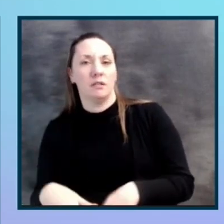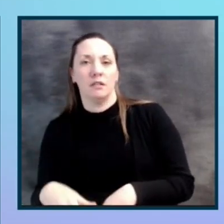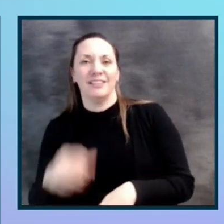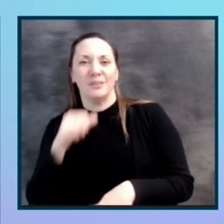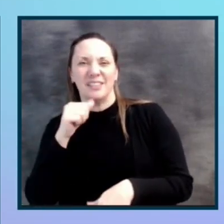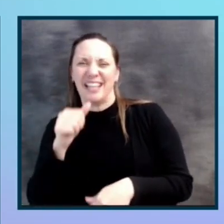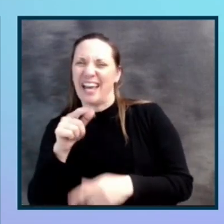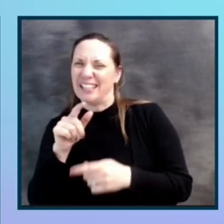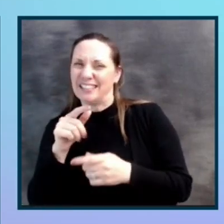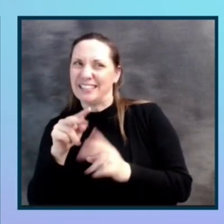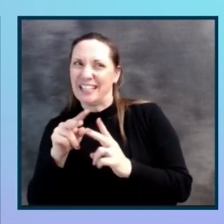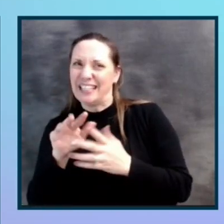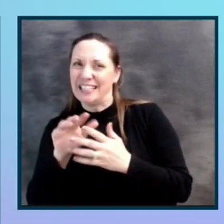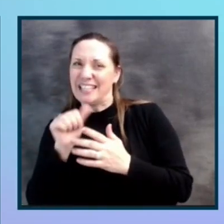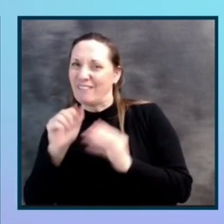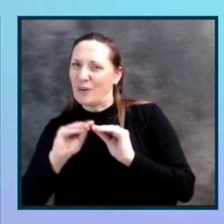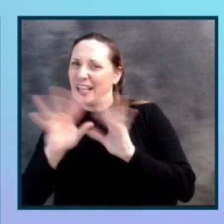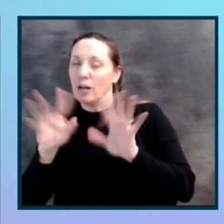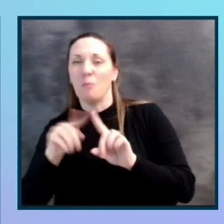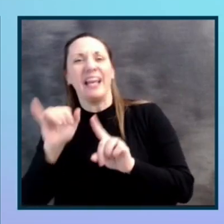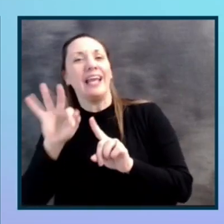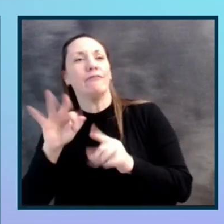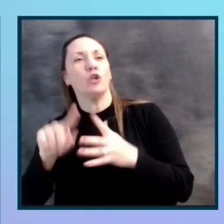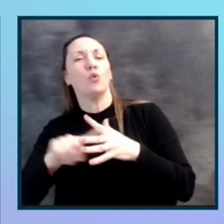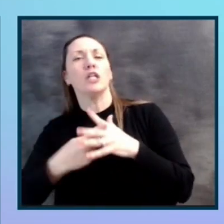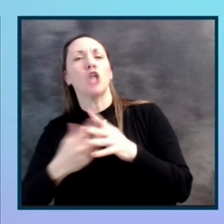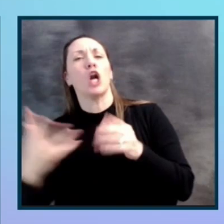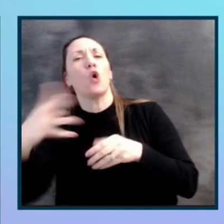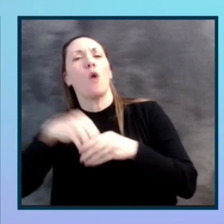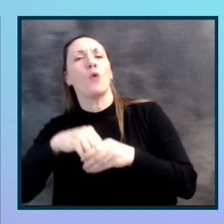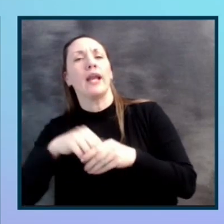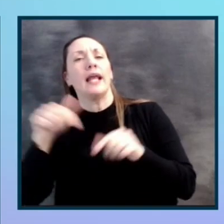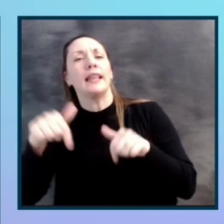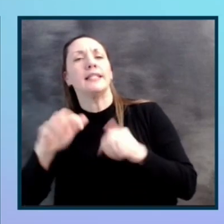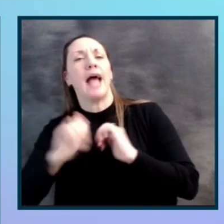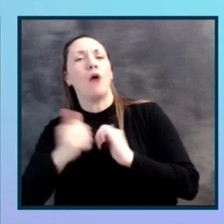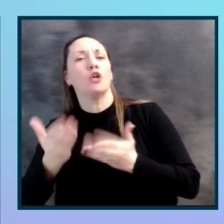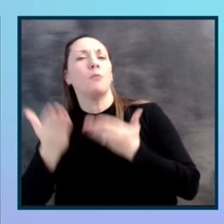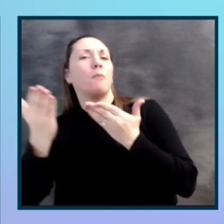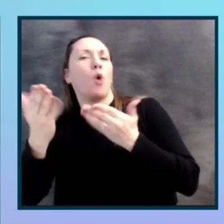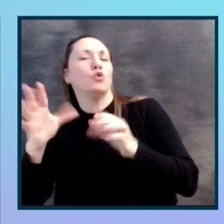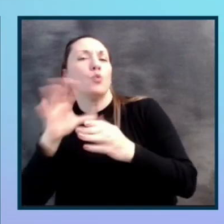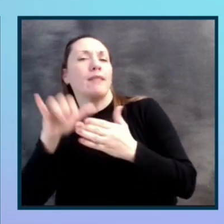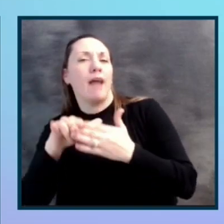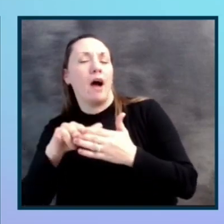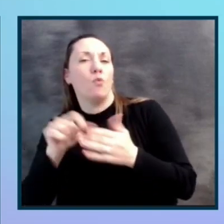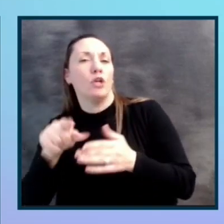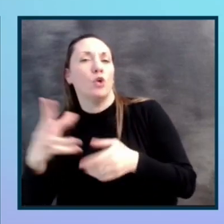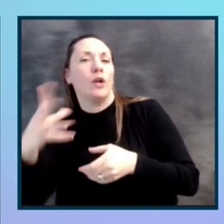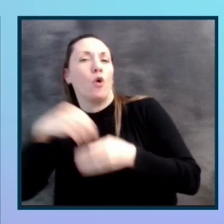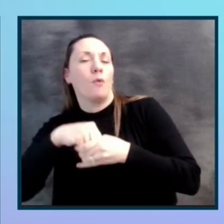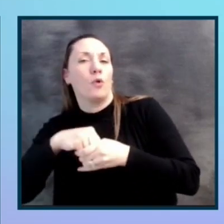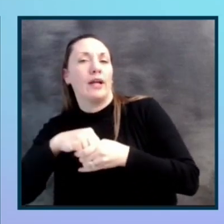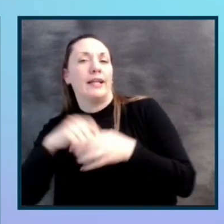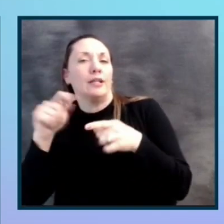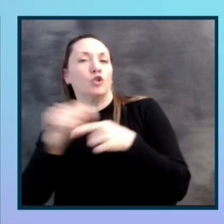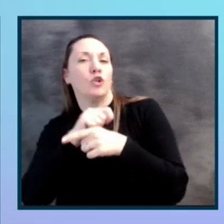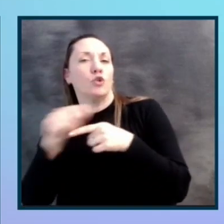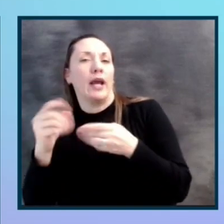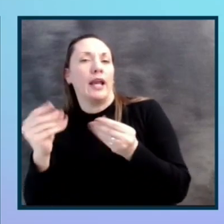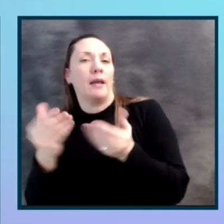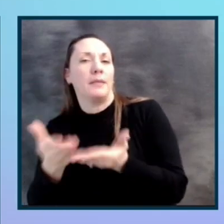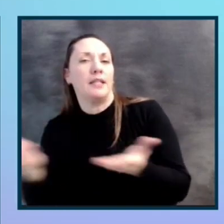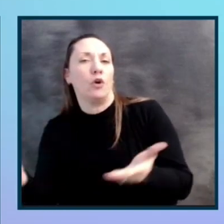specificity there, but if you were to start incorporating this, how would you propose doing that where you'd incorporate it into some training